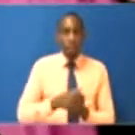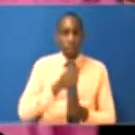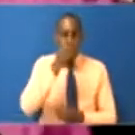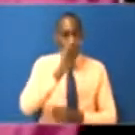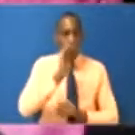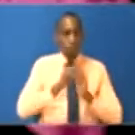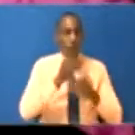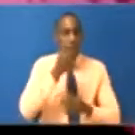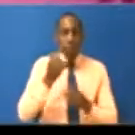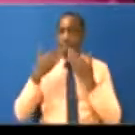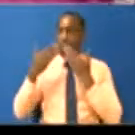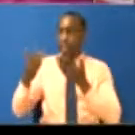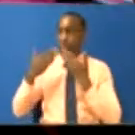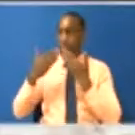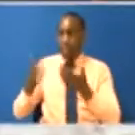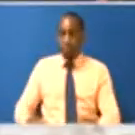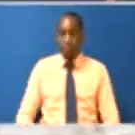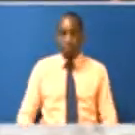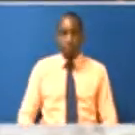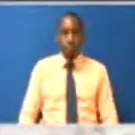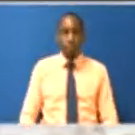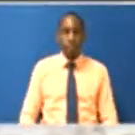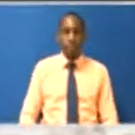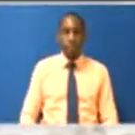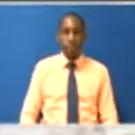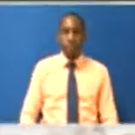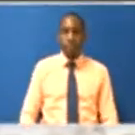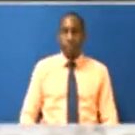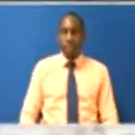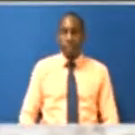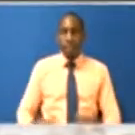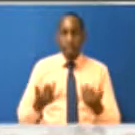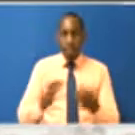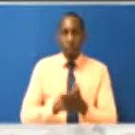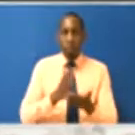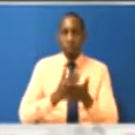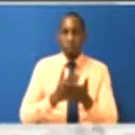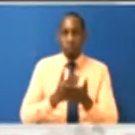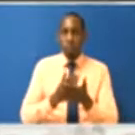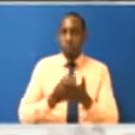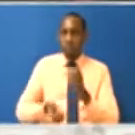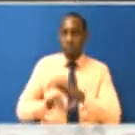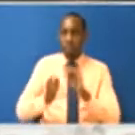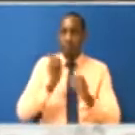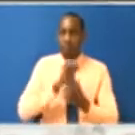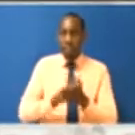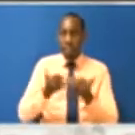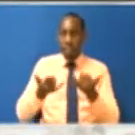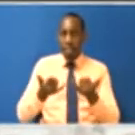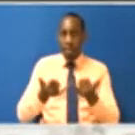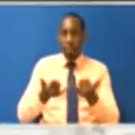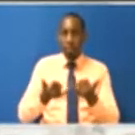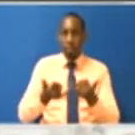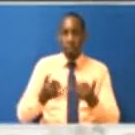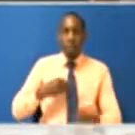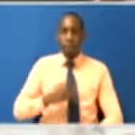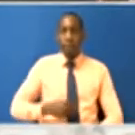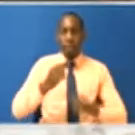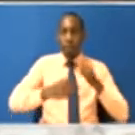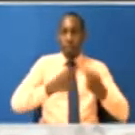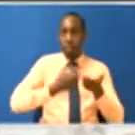very best thank you leila villarreal dogo so we take it back to ahiga oh take it